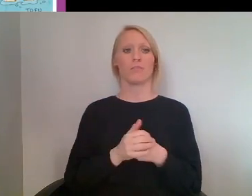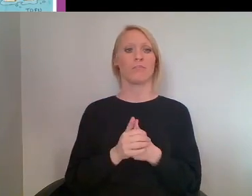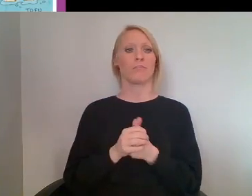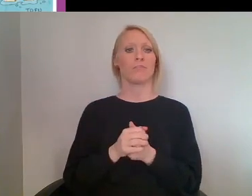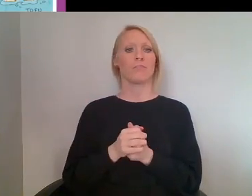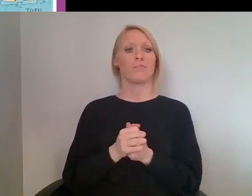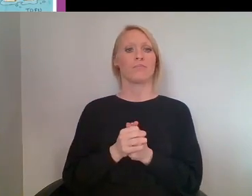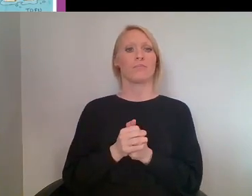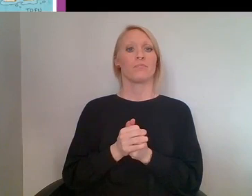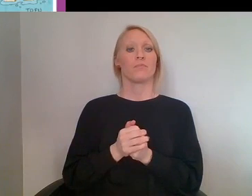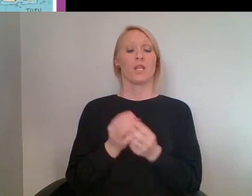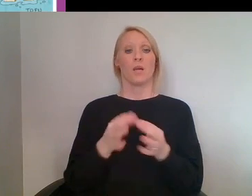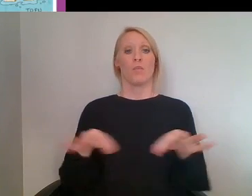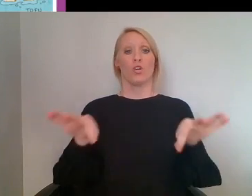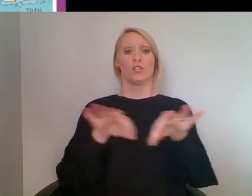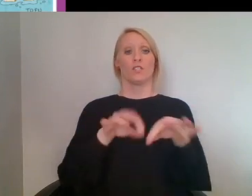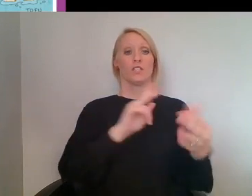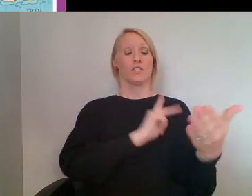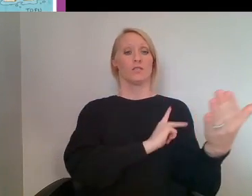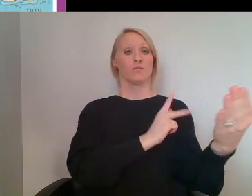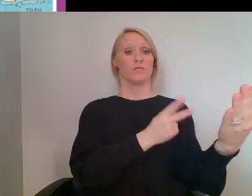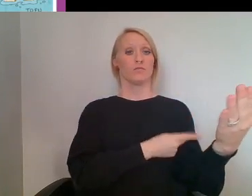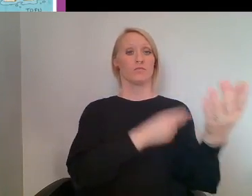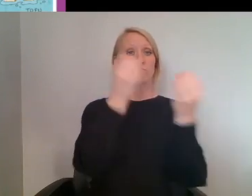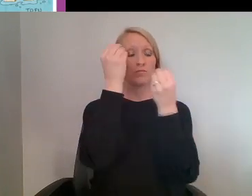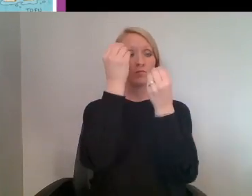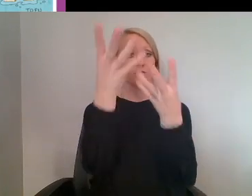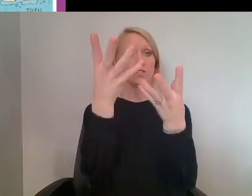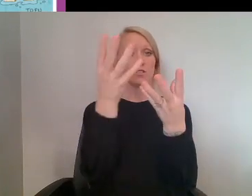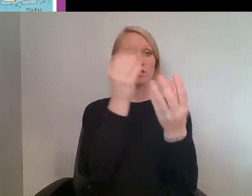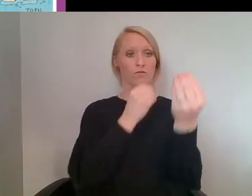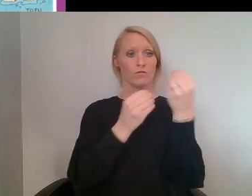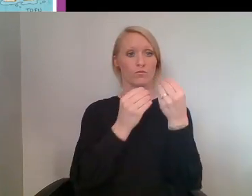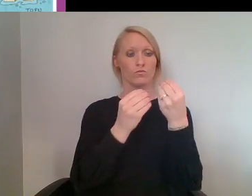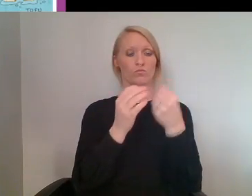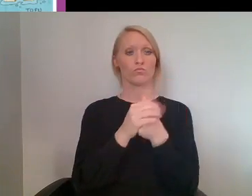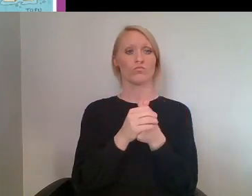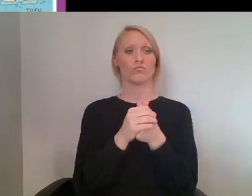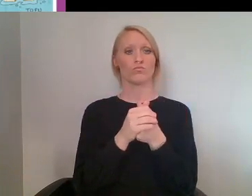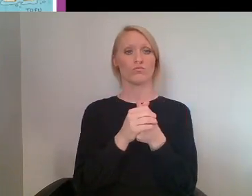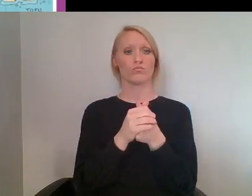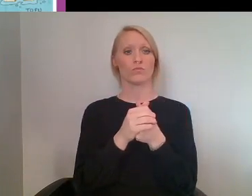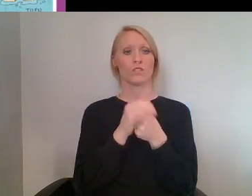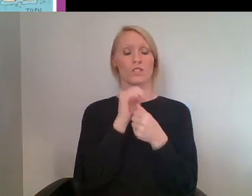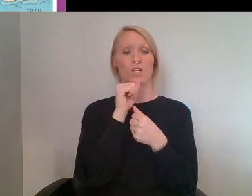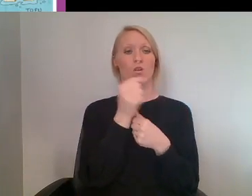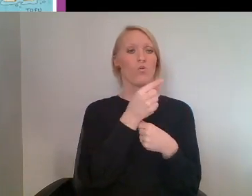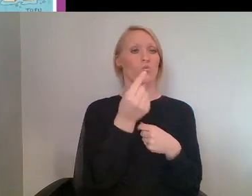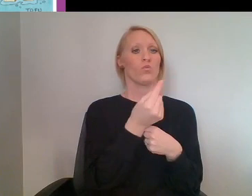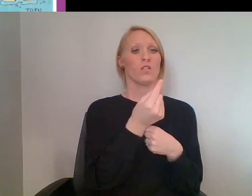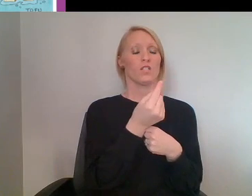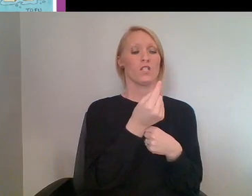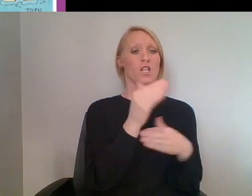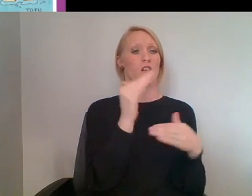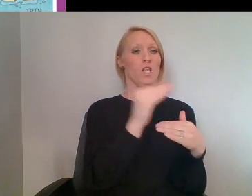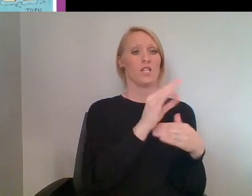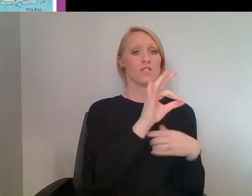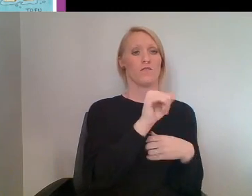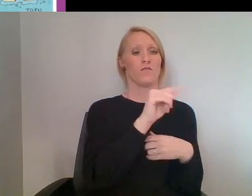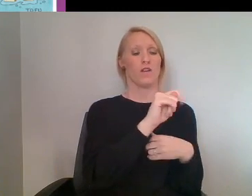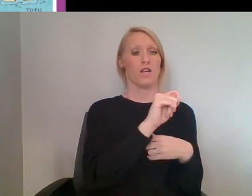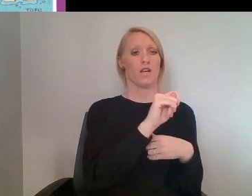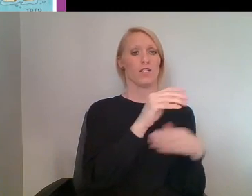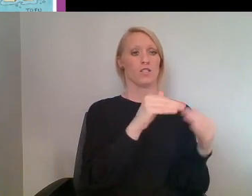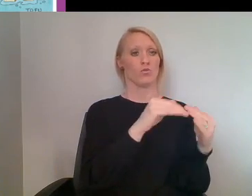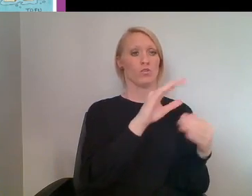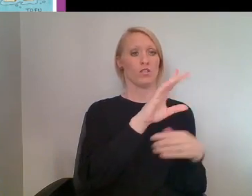Okay. Tips for protein foods. Not only do you want them to be lean, you want them to have like a variety of different options when you're